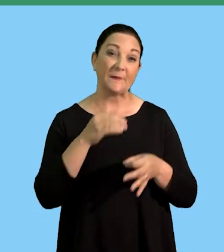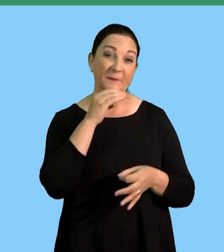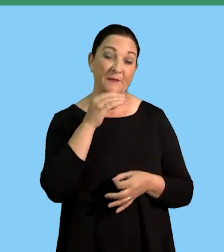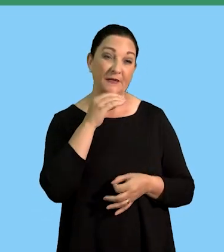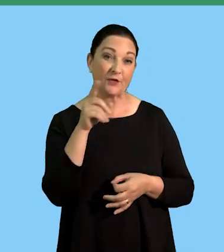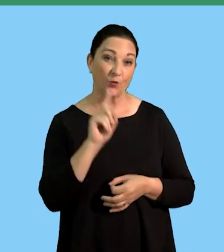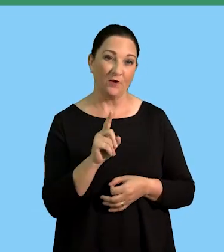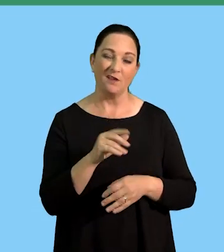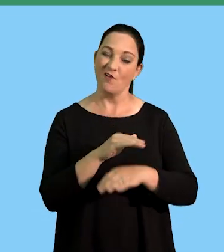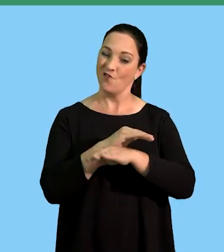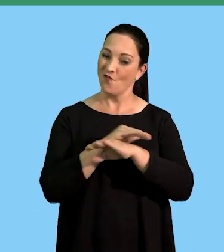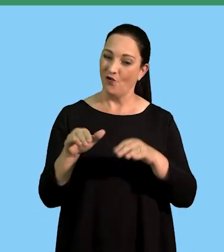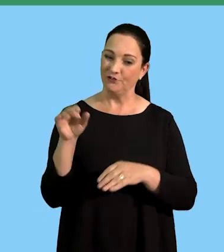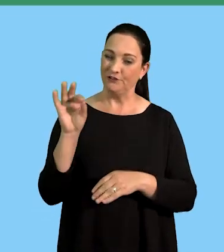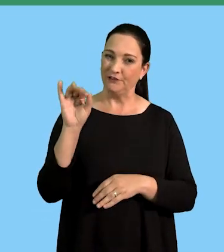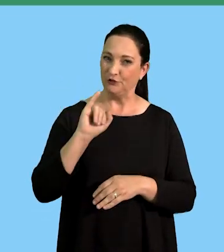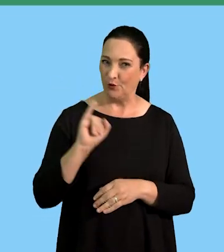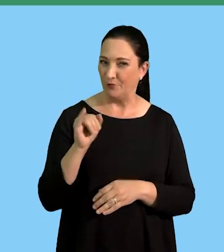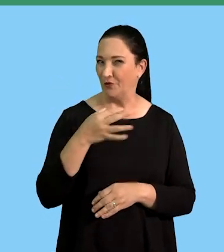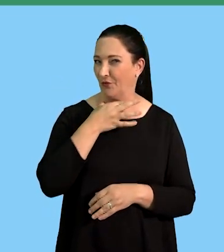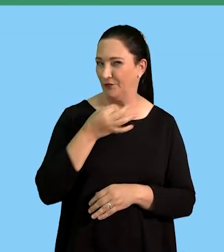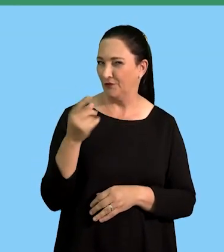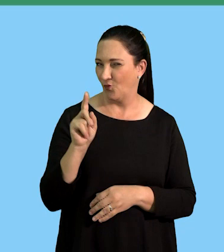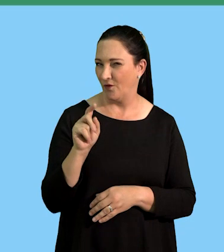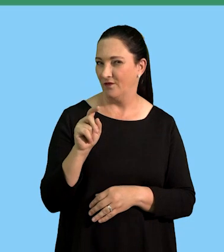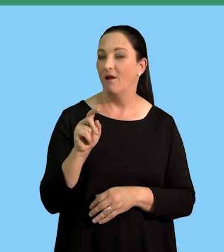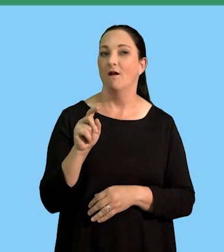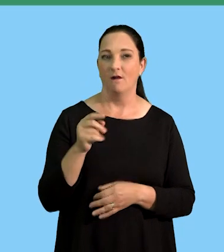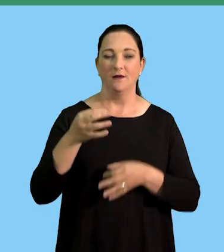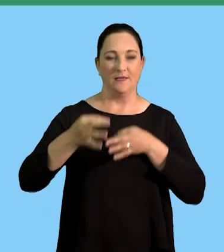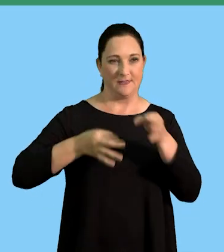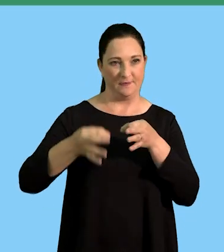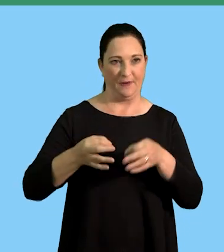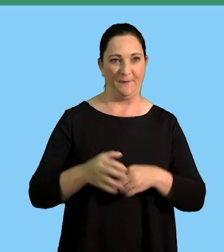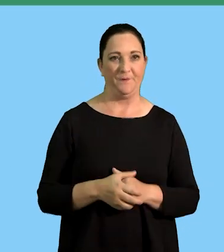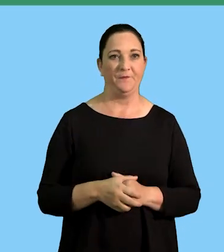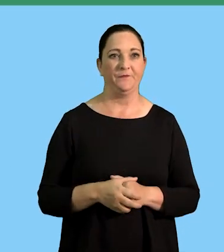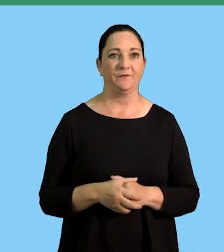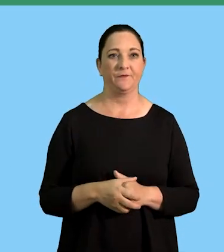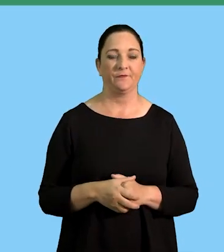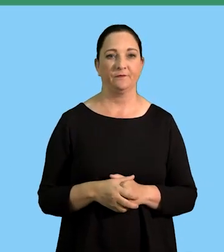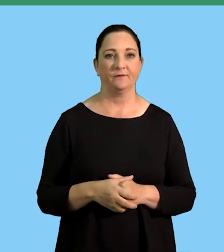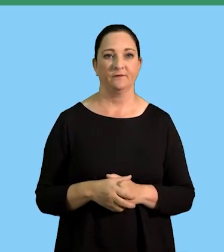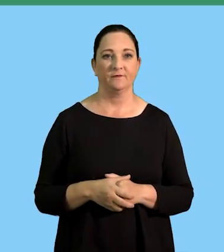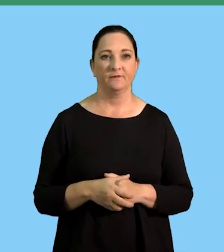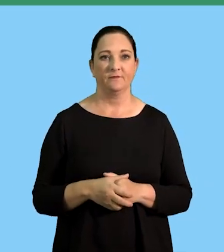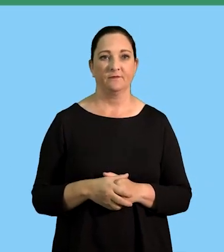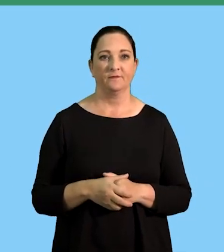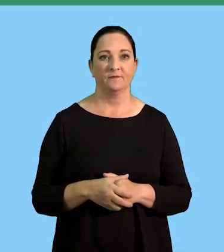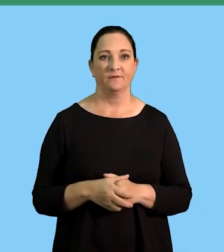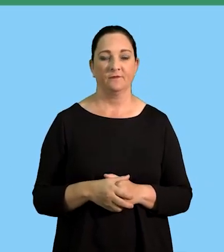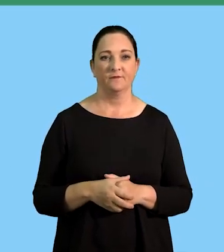of non-insurable risks. What do we mean by that now? These are risks